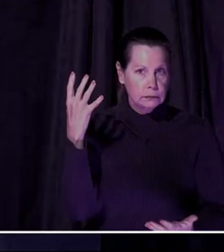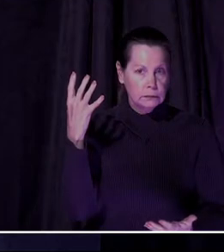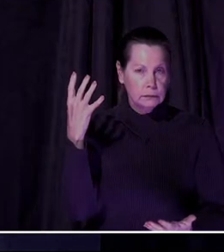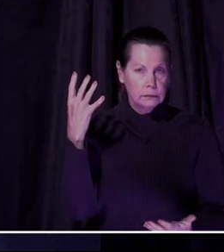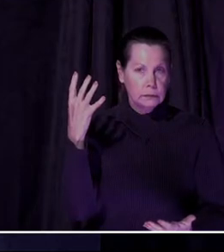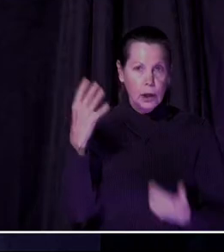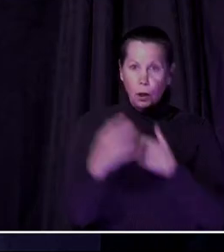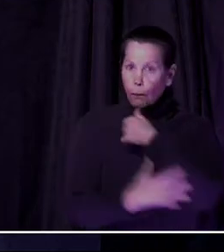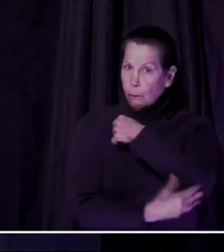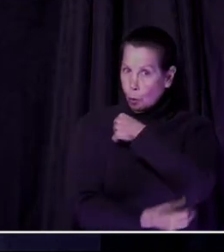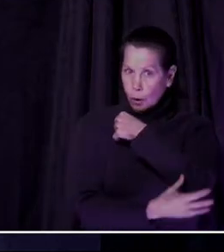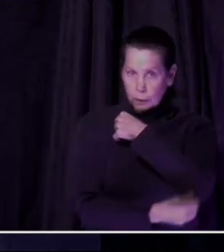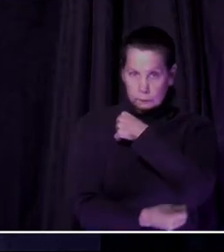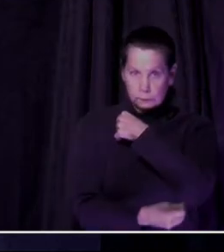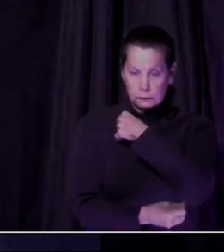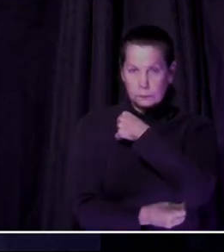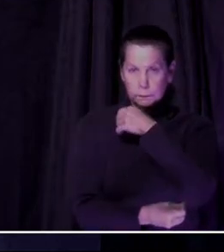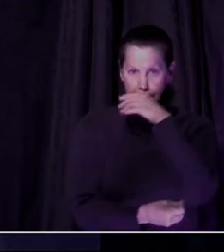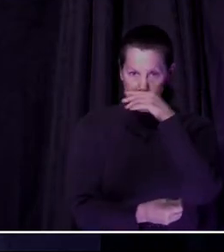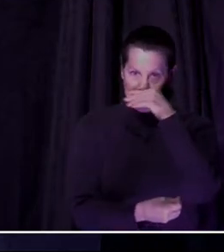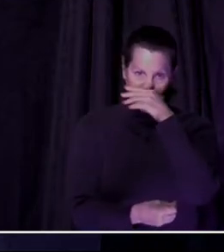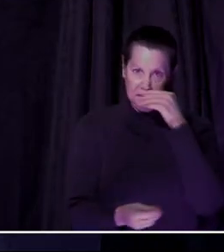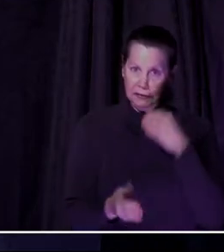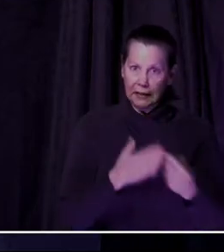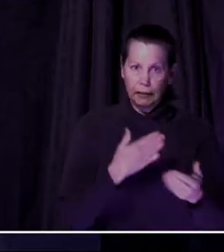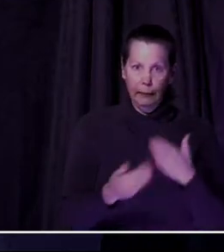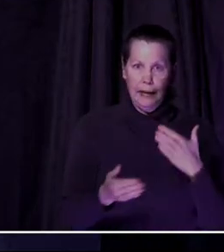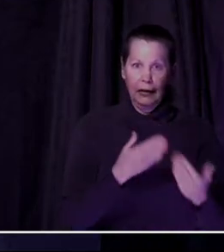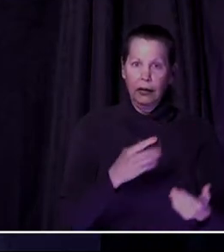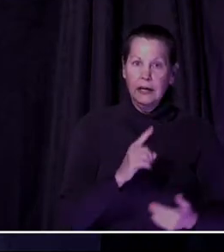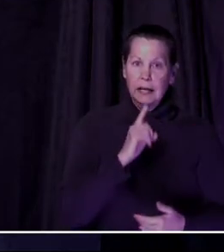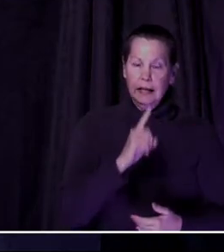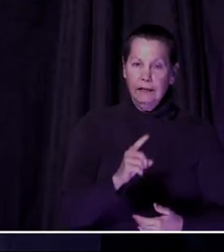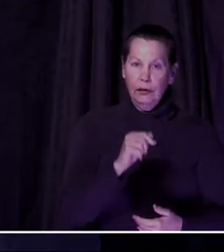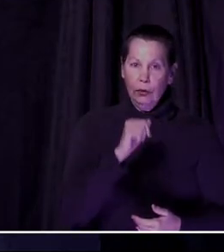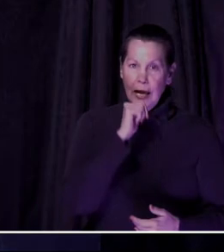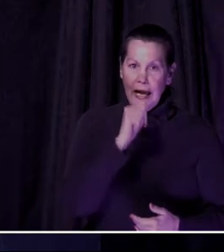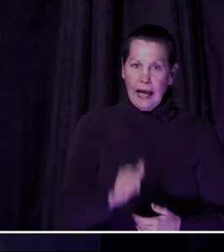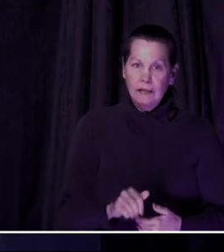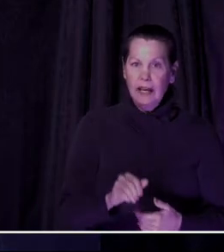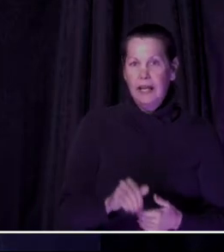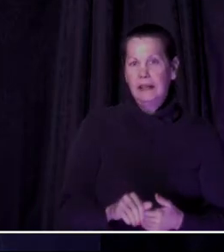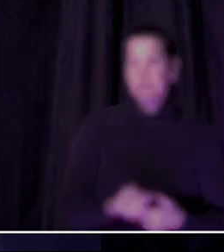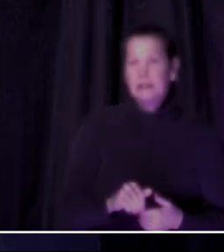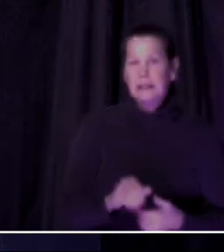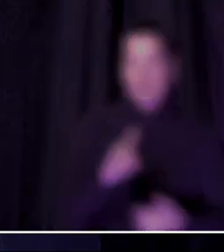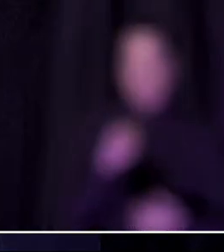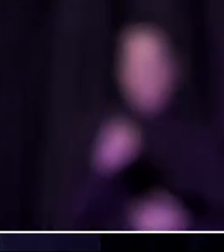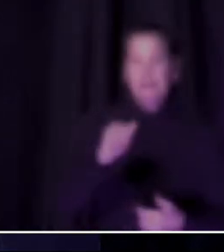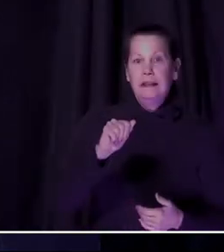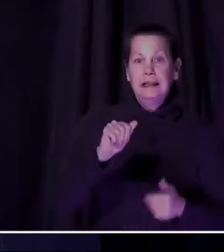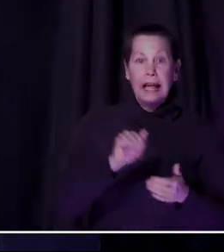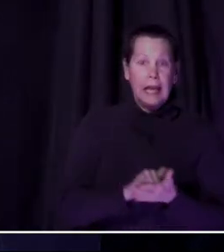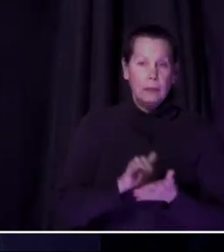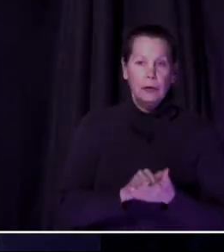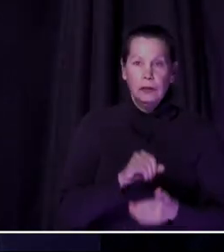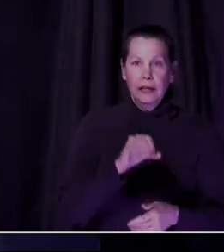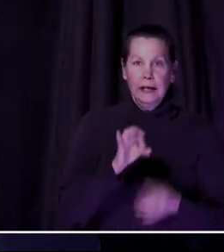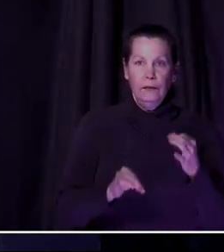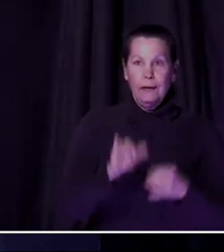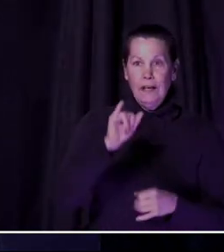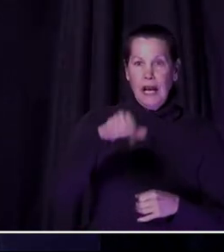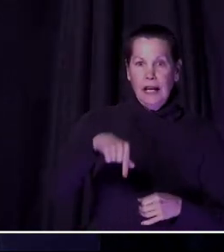you are poor. No matter if you're disabled, you have a certain disability. No matter your IQ being